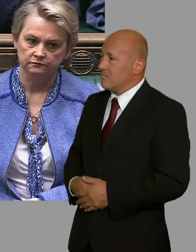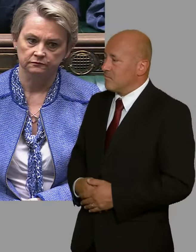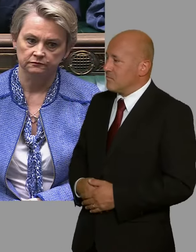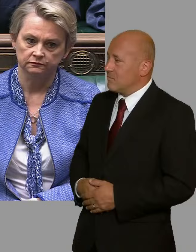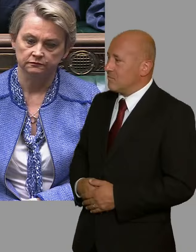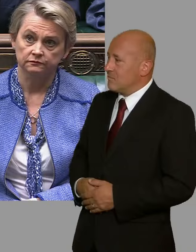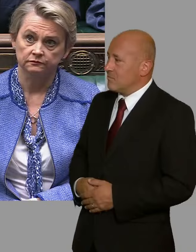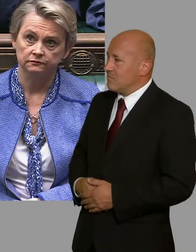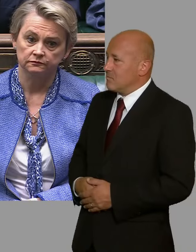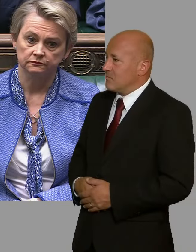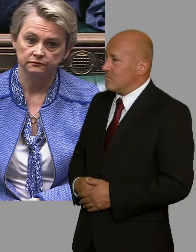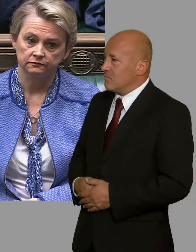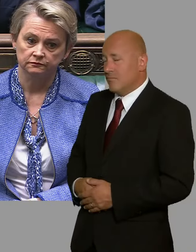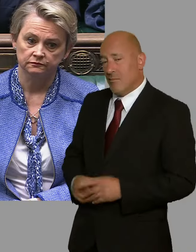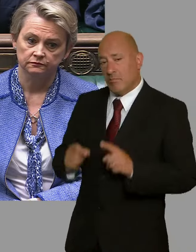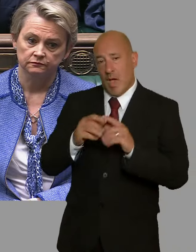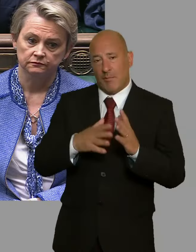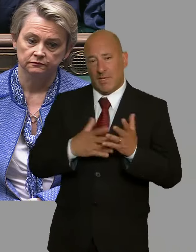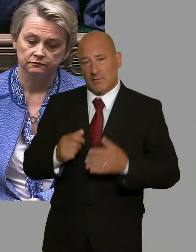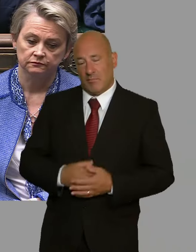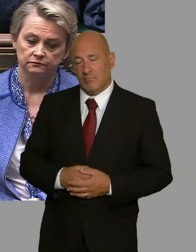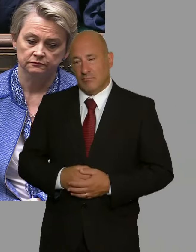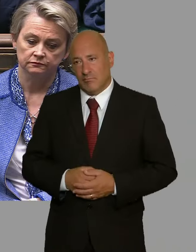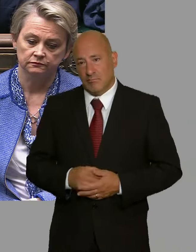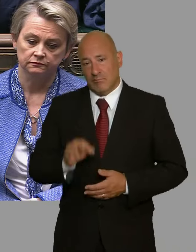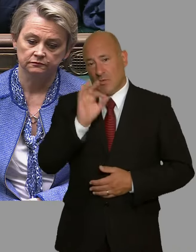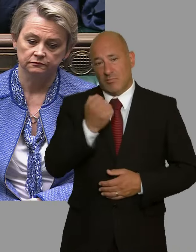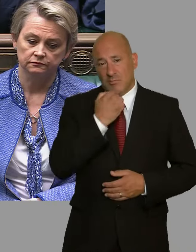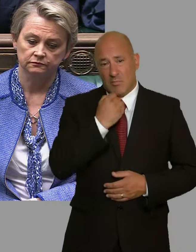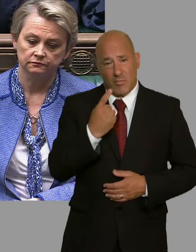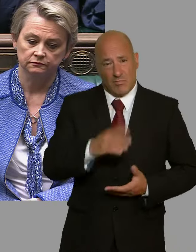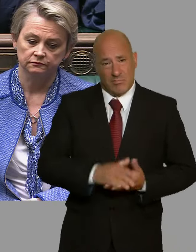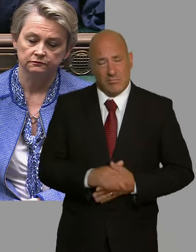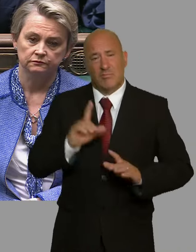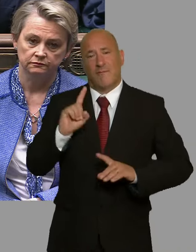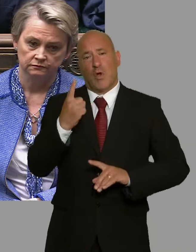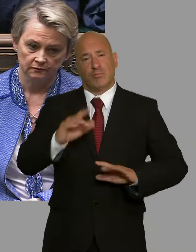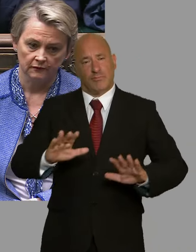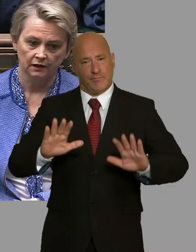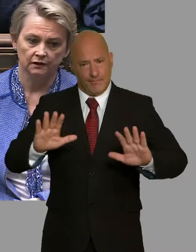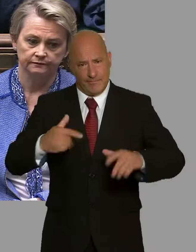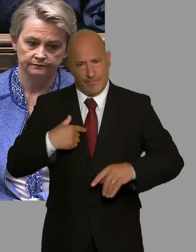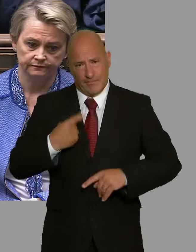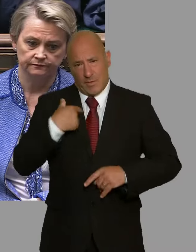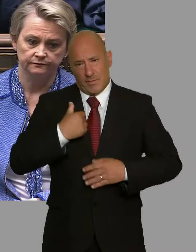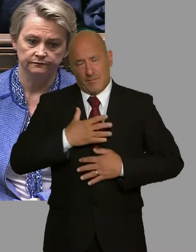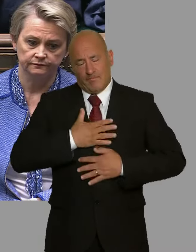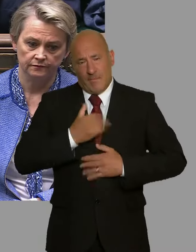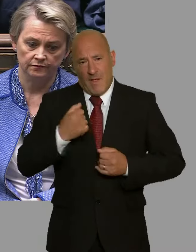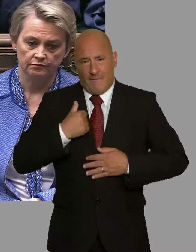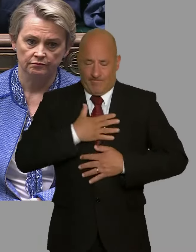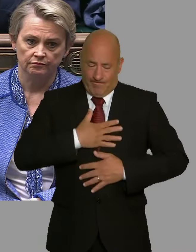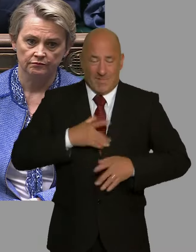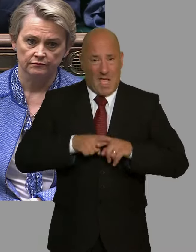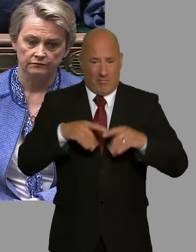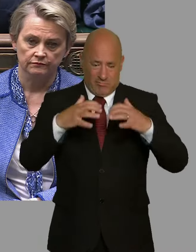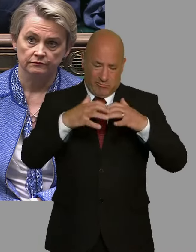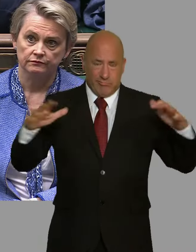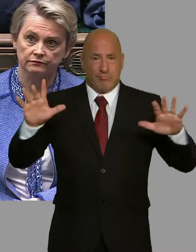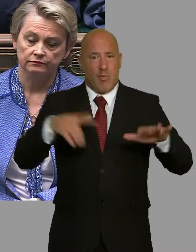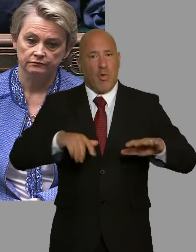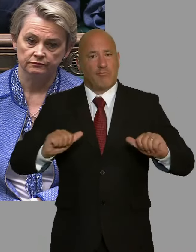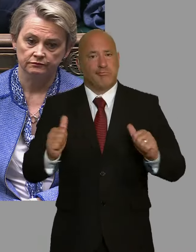Jenny, Martin and David, tragically killed in the fire in Bicester last week. May I